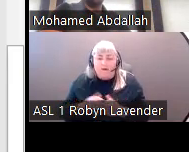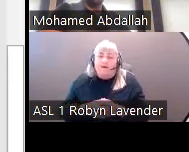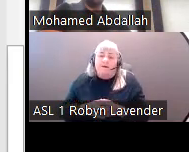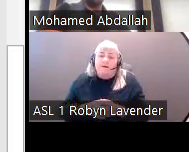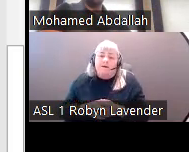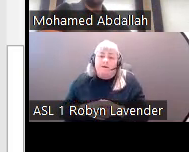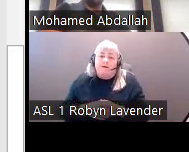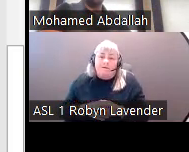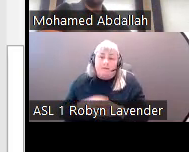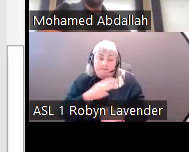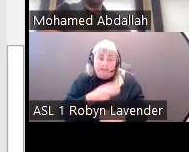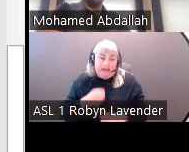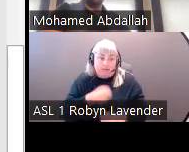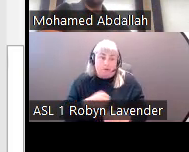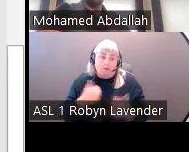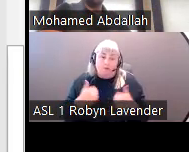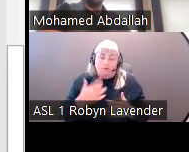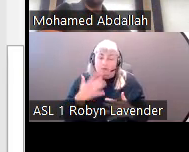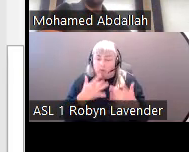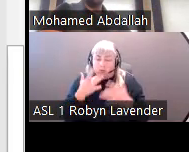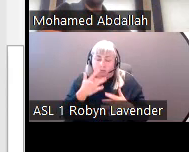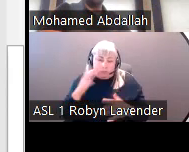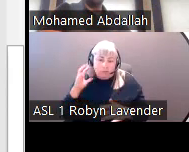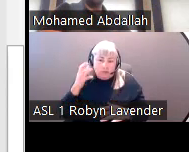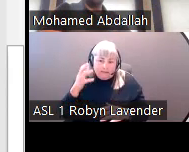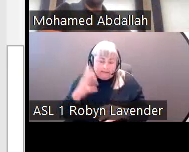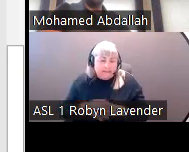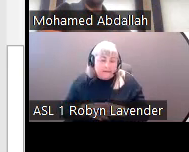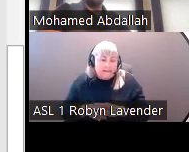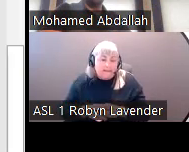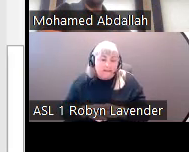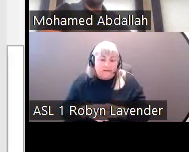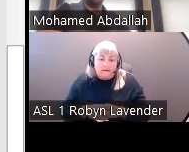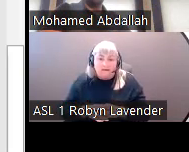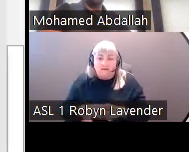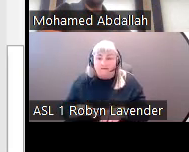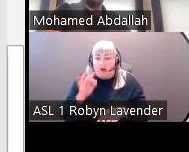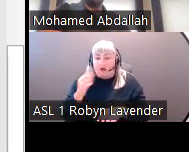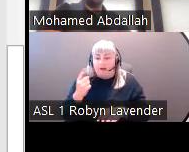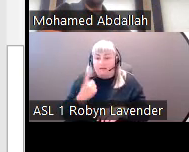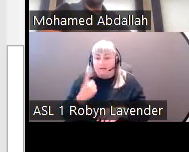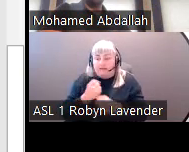in Manitoba is crazy. It's really hard to find someone a safe space to go after.